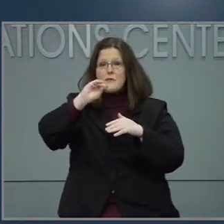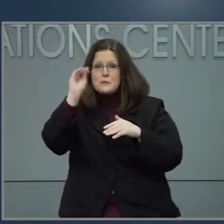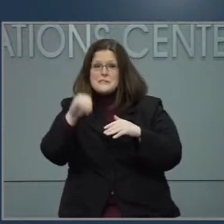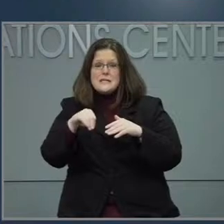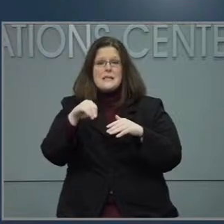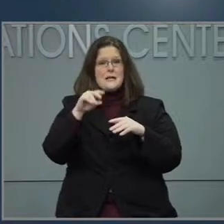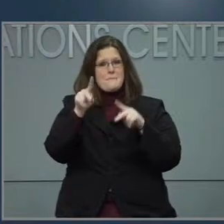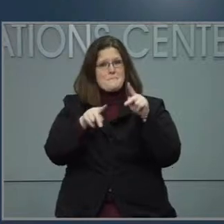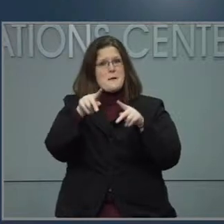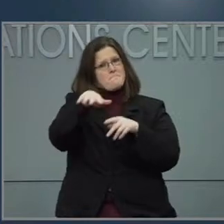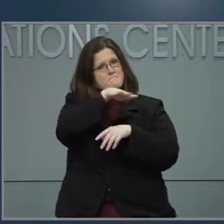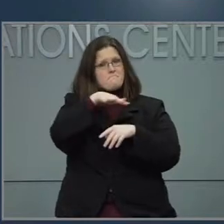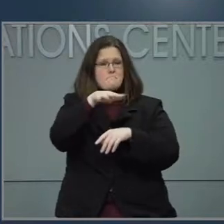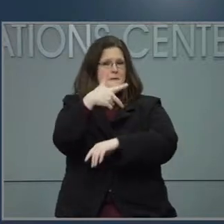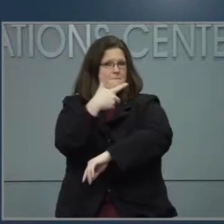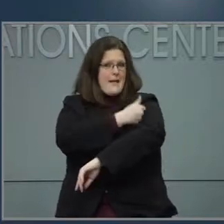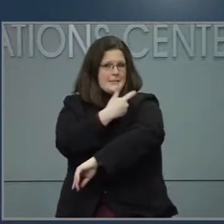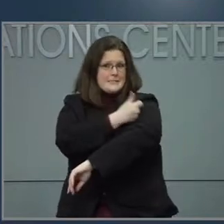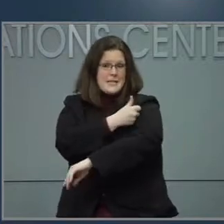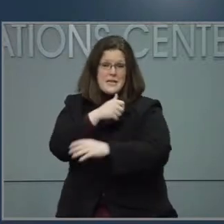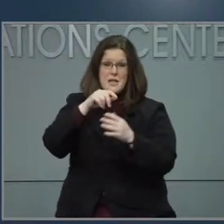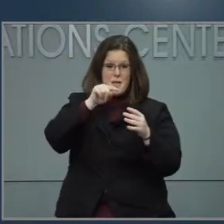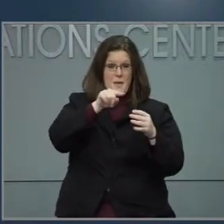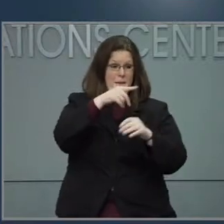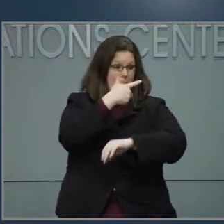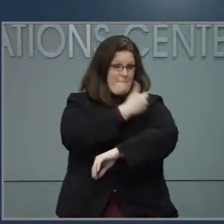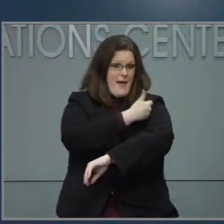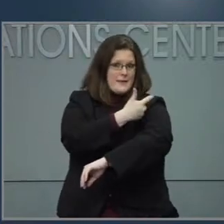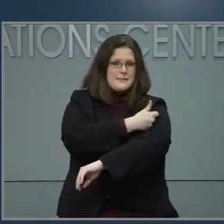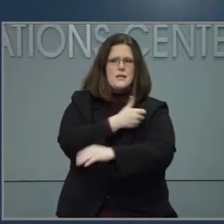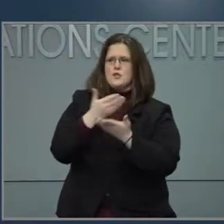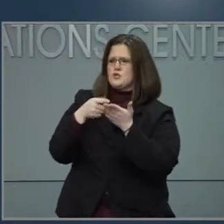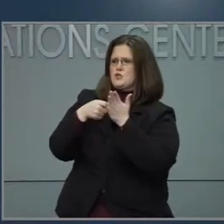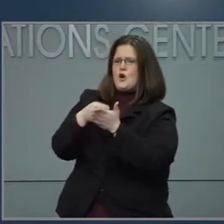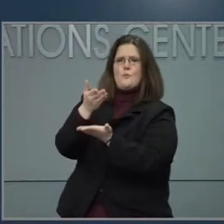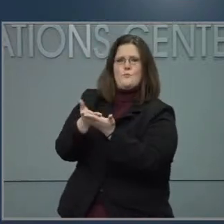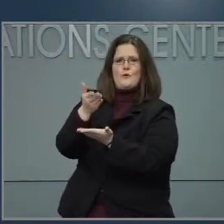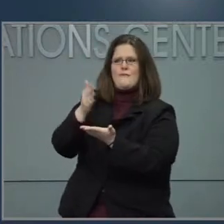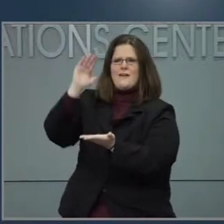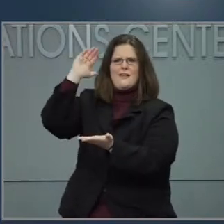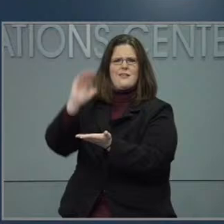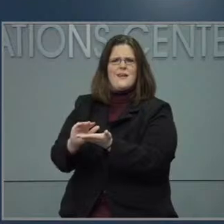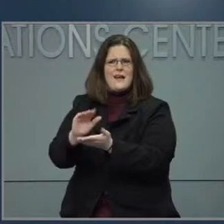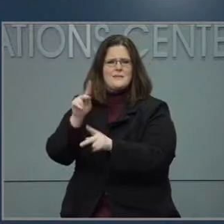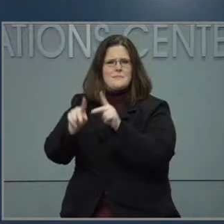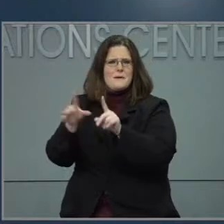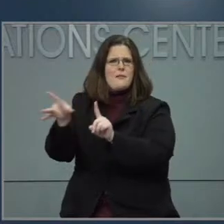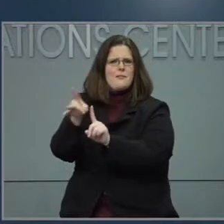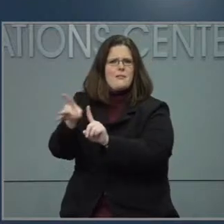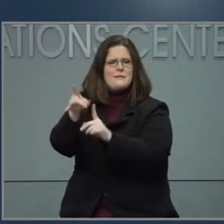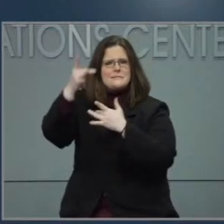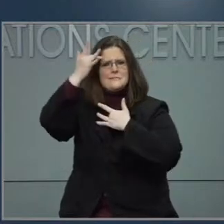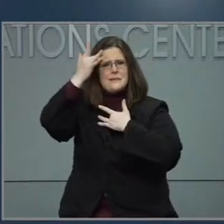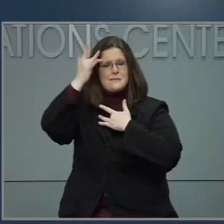seeing significantly fewer cases and hospitalizations in older North Carolinians, and that's positive.